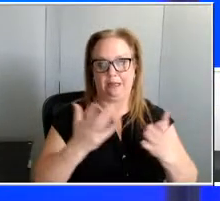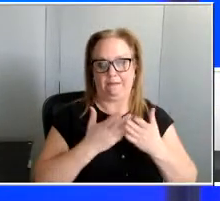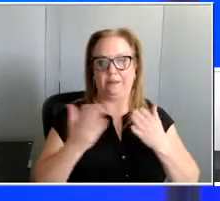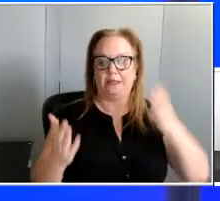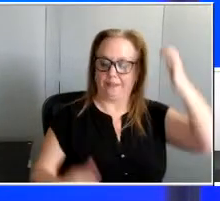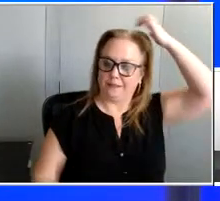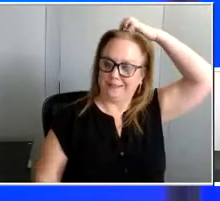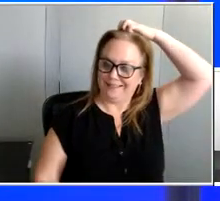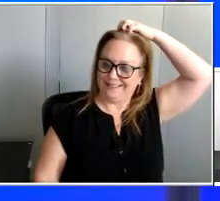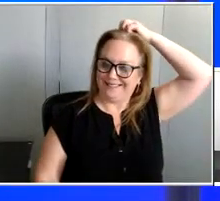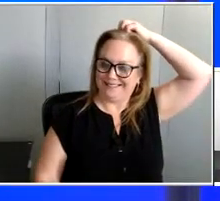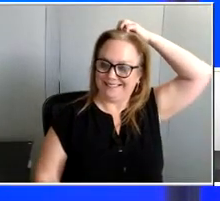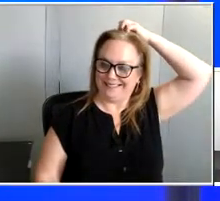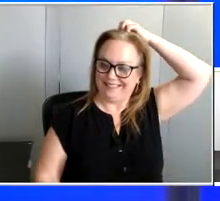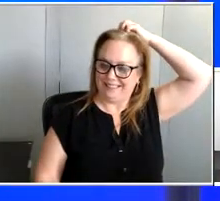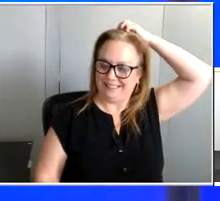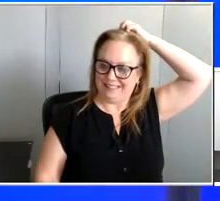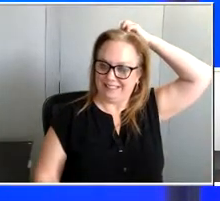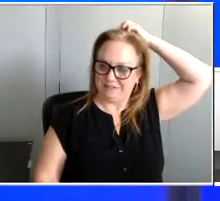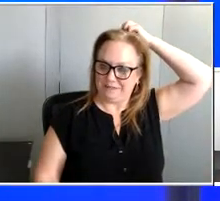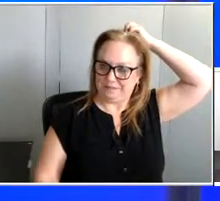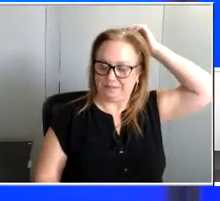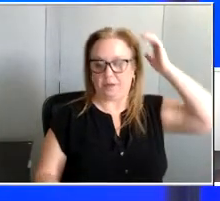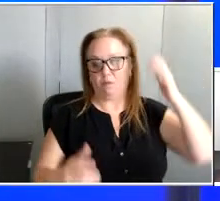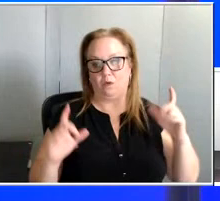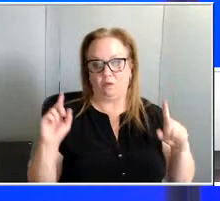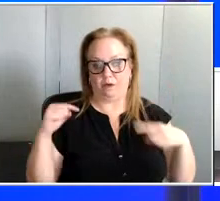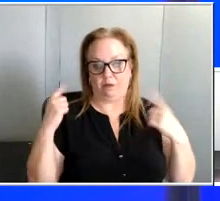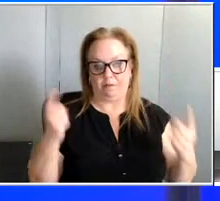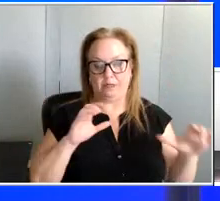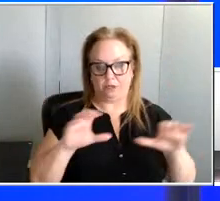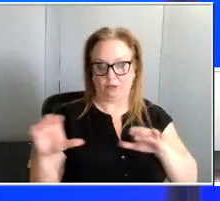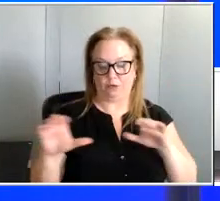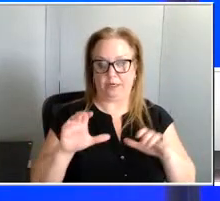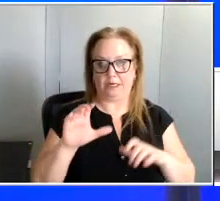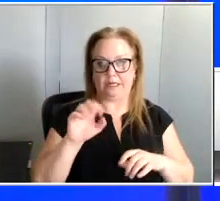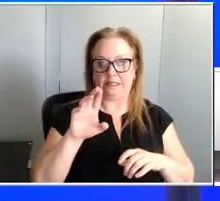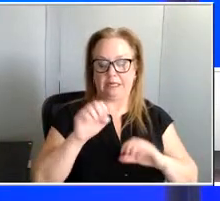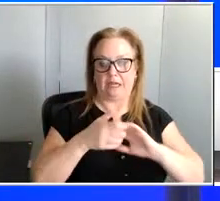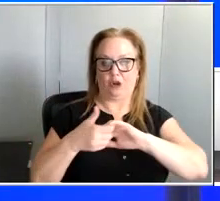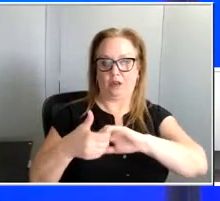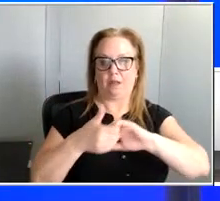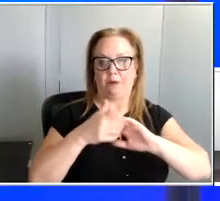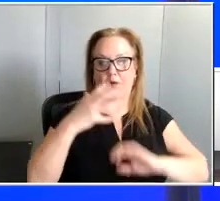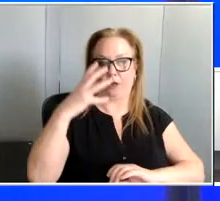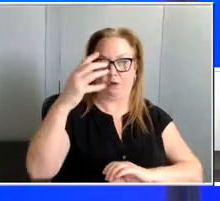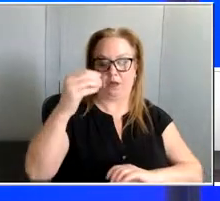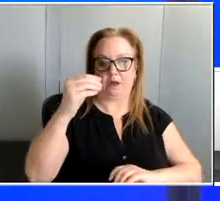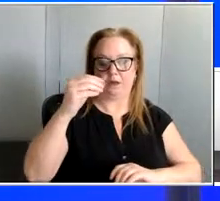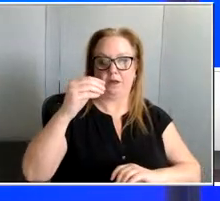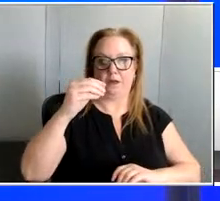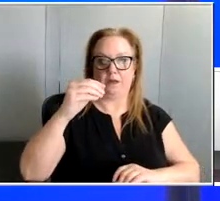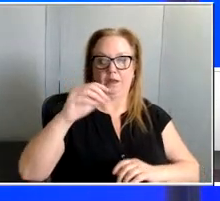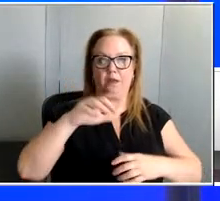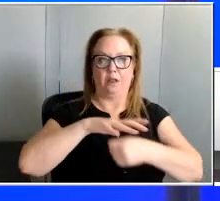talk about this. Yeah, and what we have been doing as a care collaborative when we go out and do our boot camps with the local health systems, I always like